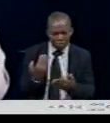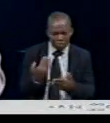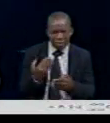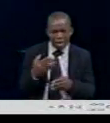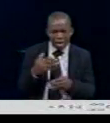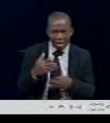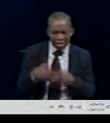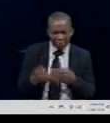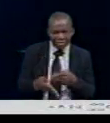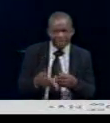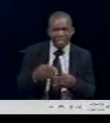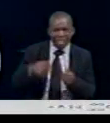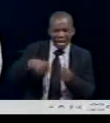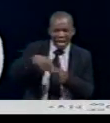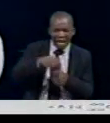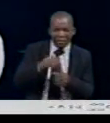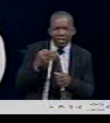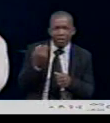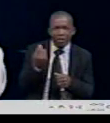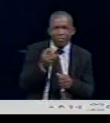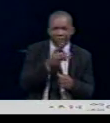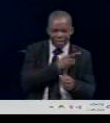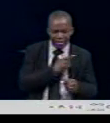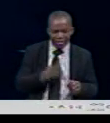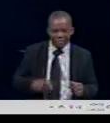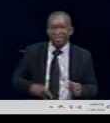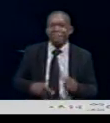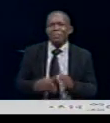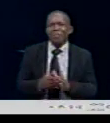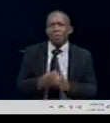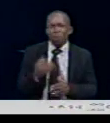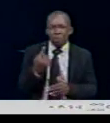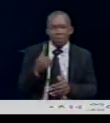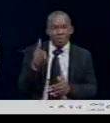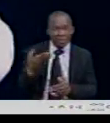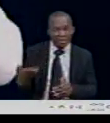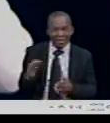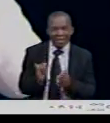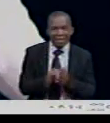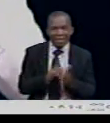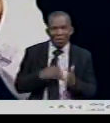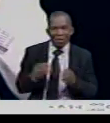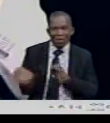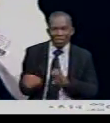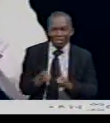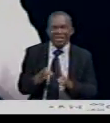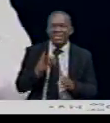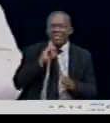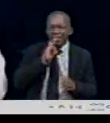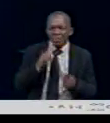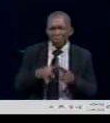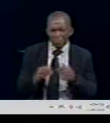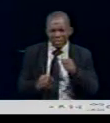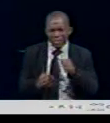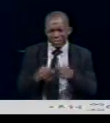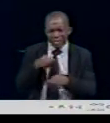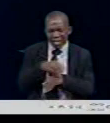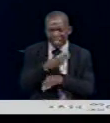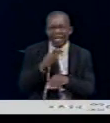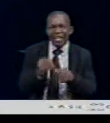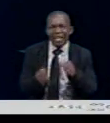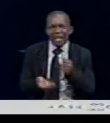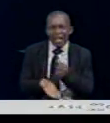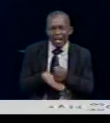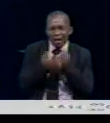David as king, the first thing God did for him was to send him helpers and supporters